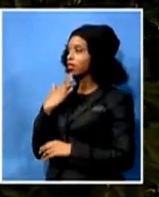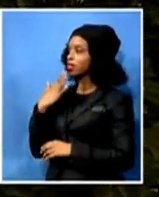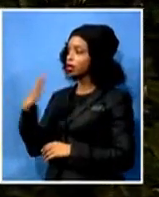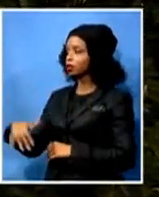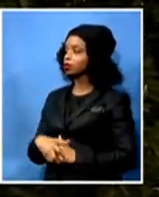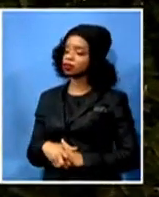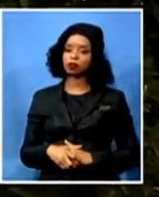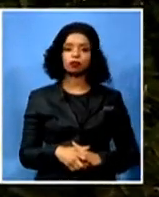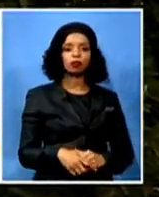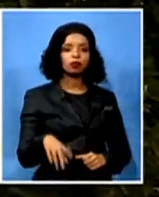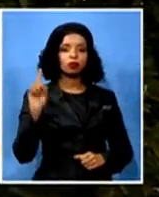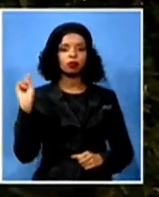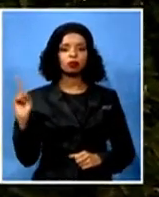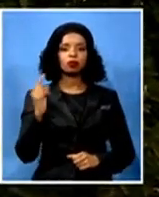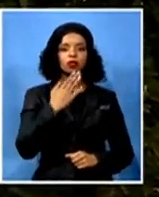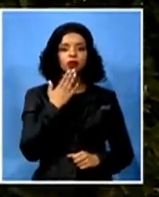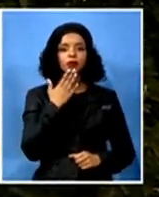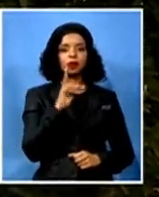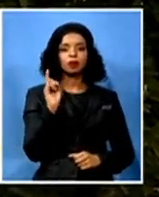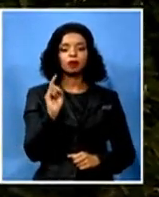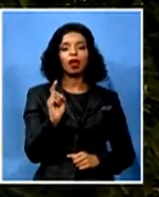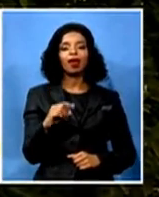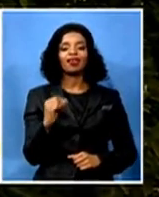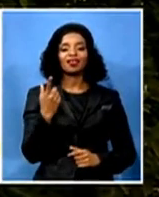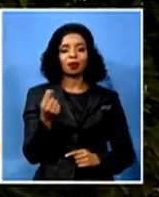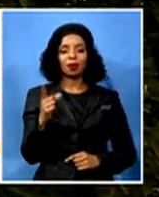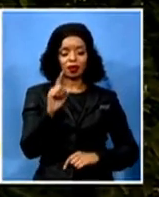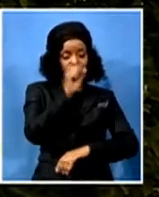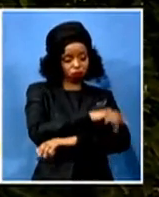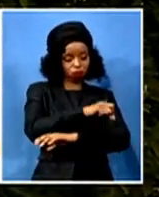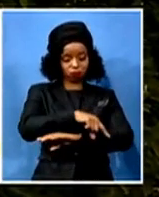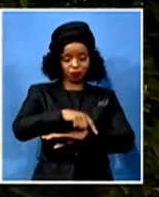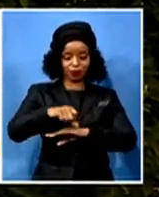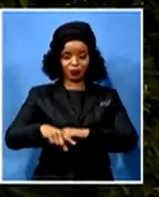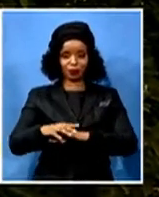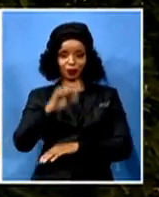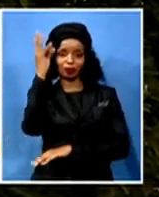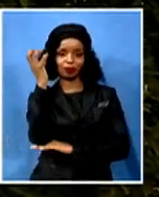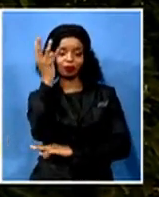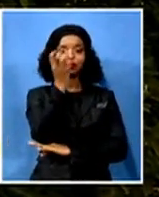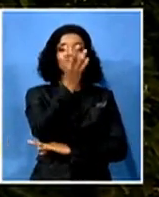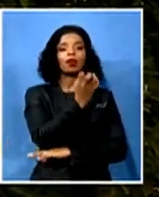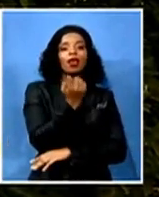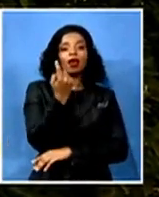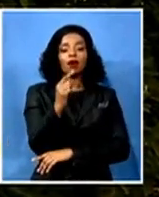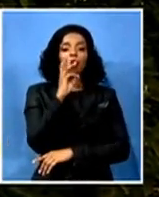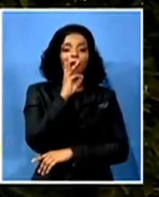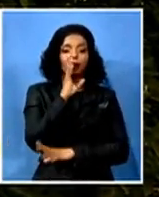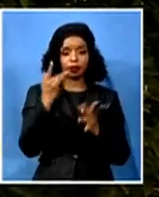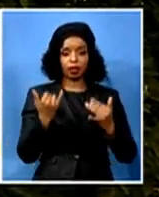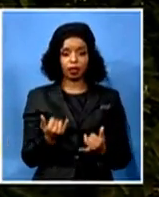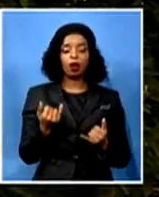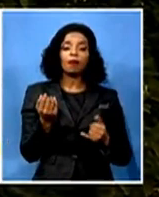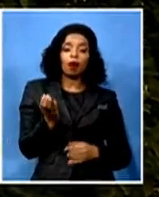Farming, basically explaining that there is a bit of water that is currently available that can be used by farmers. However, the